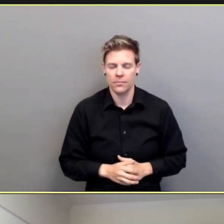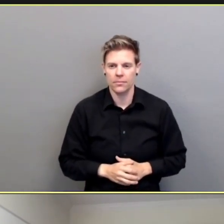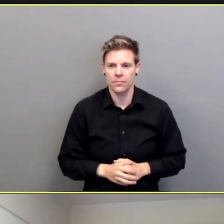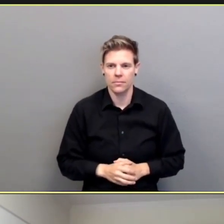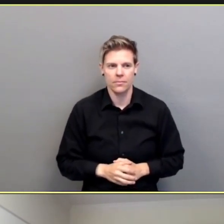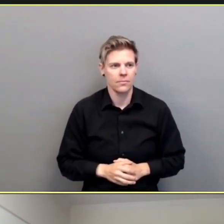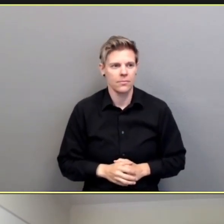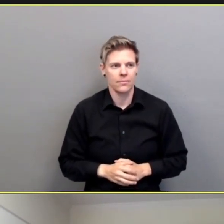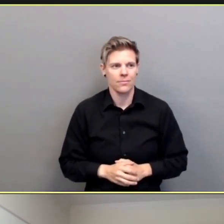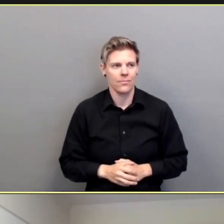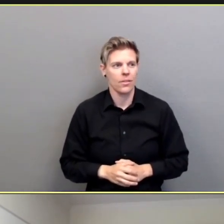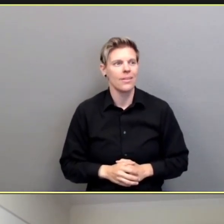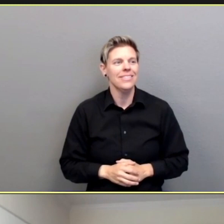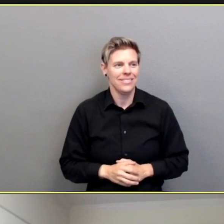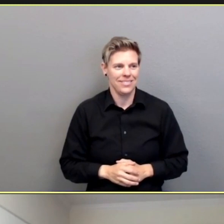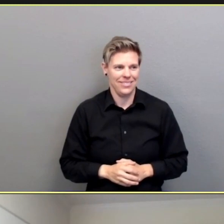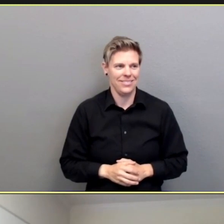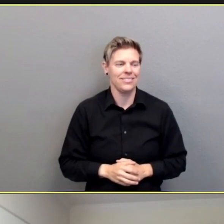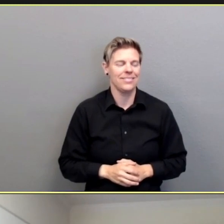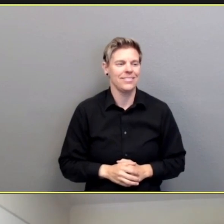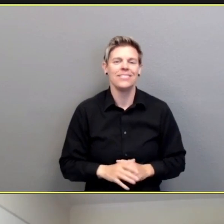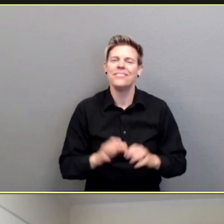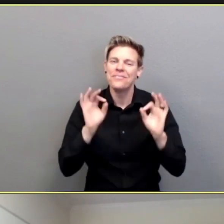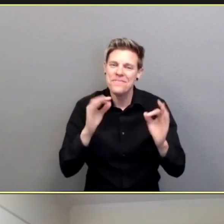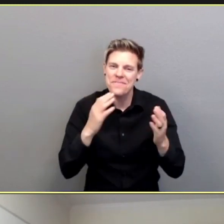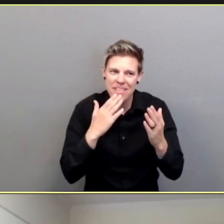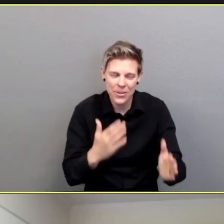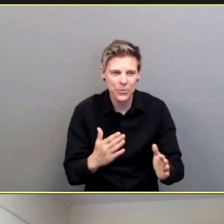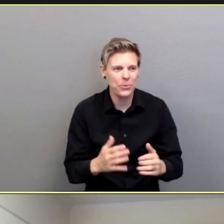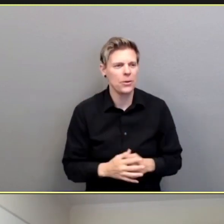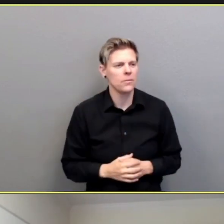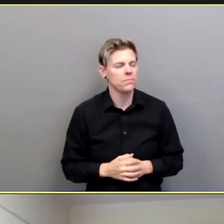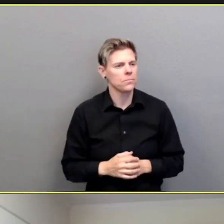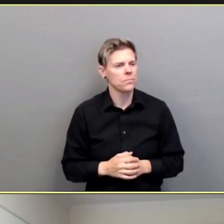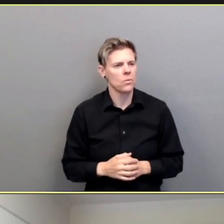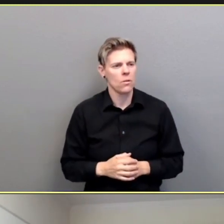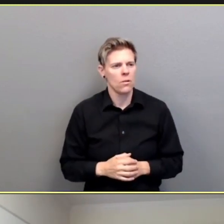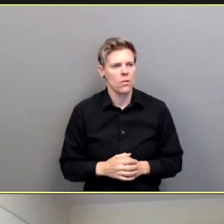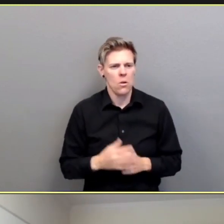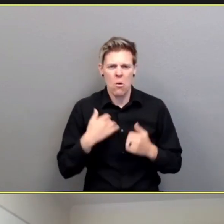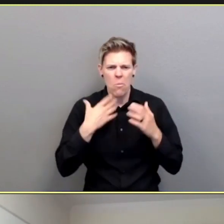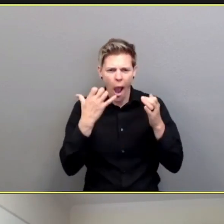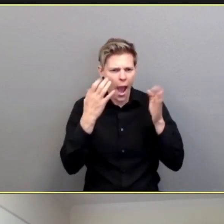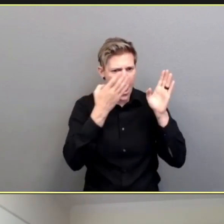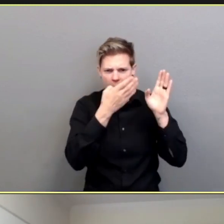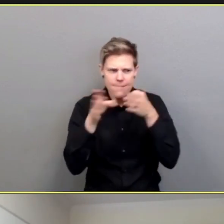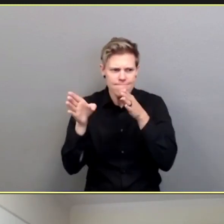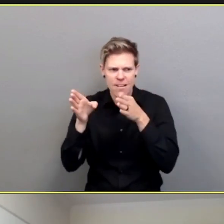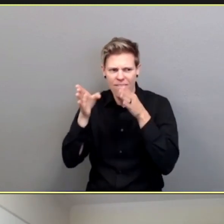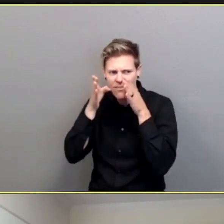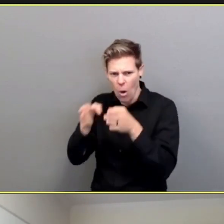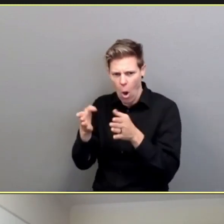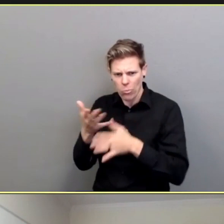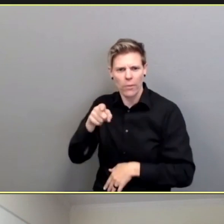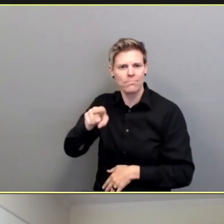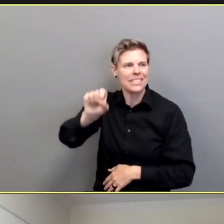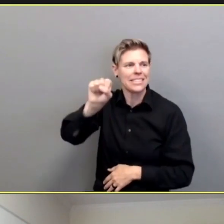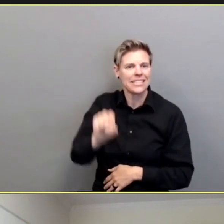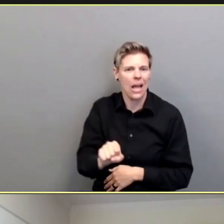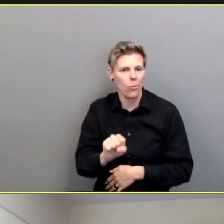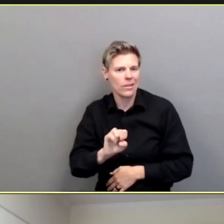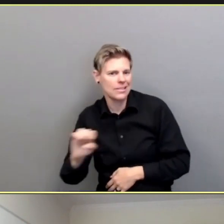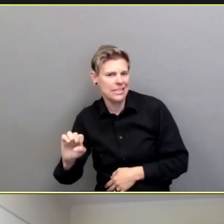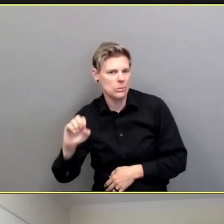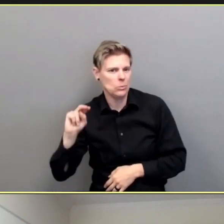Okay, thank you very much. Wanted to focus on some things going on here in the southeastern part of the state. I'm from the